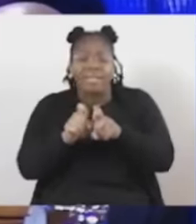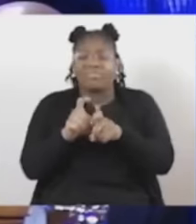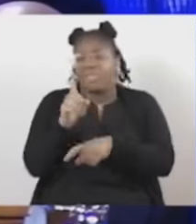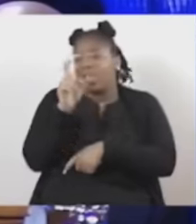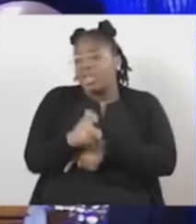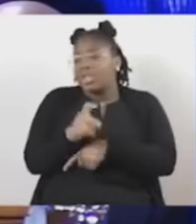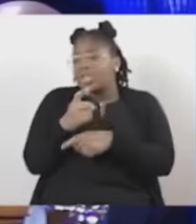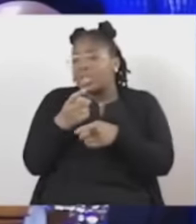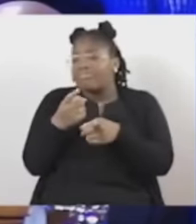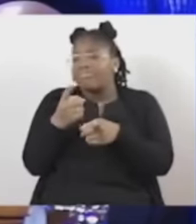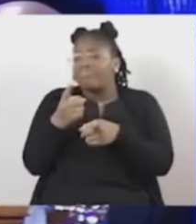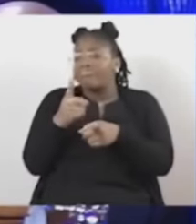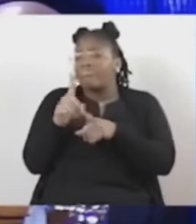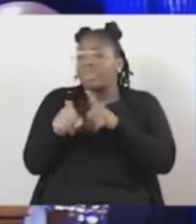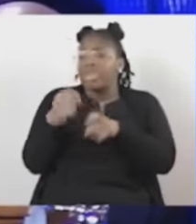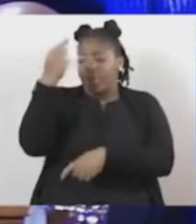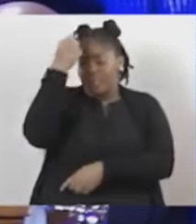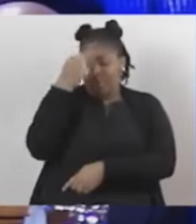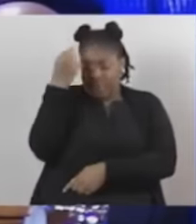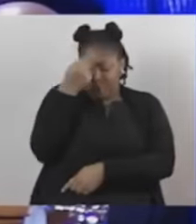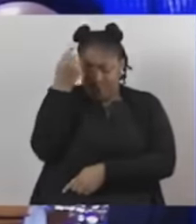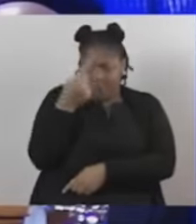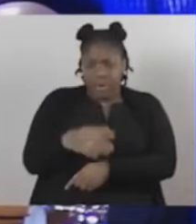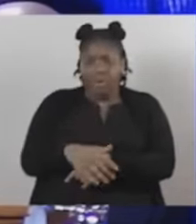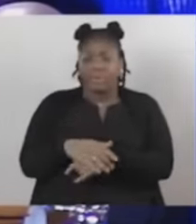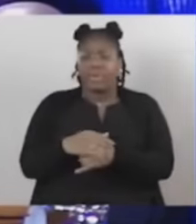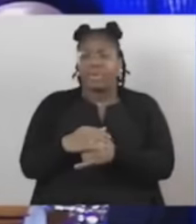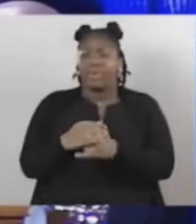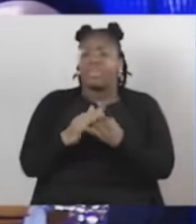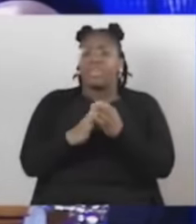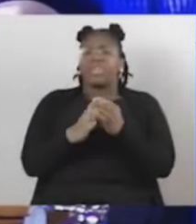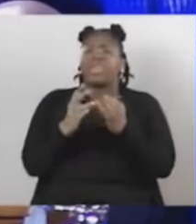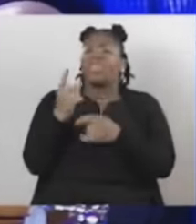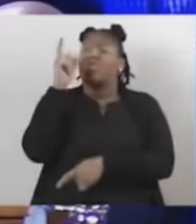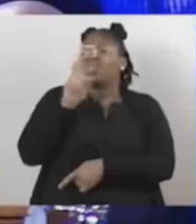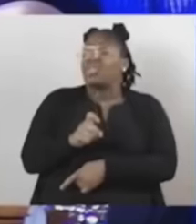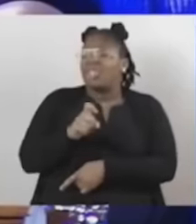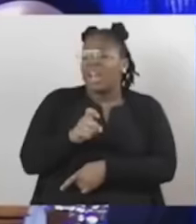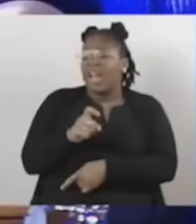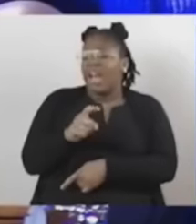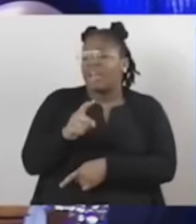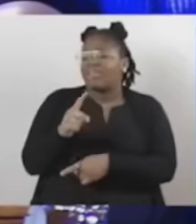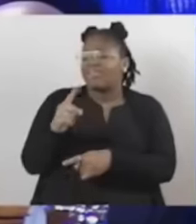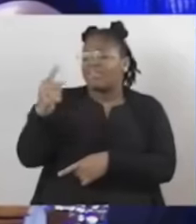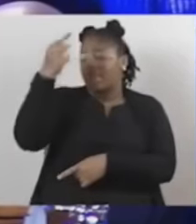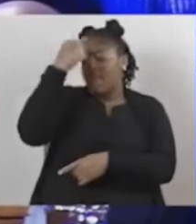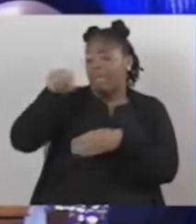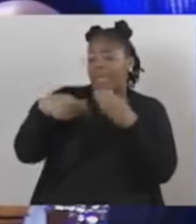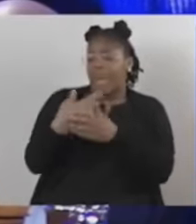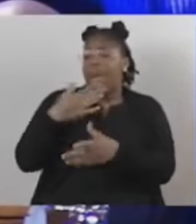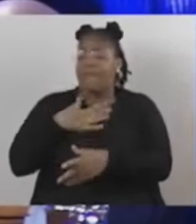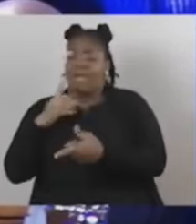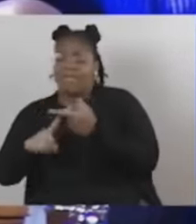tonight? This anger I keep releasing, the allowance I keep making, the habit I keep feeding, this thing I keep ignoring, these people I